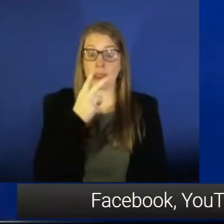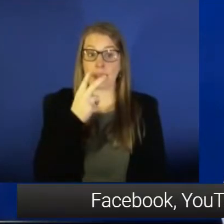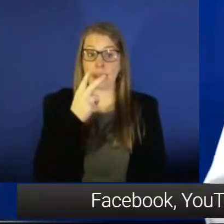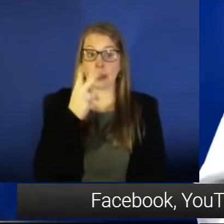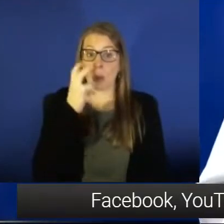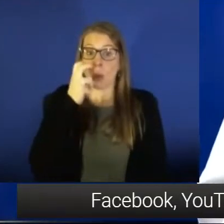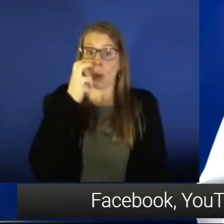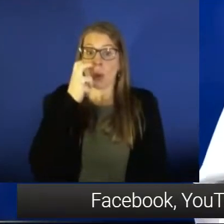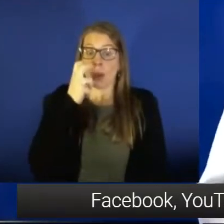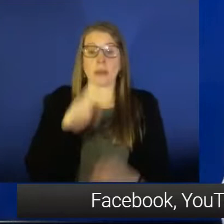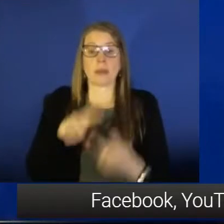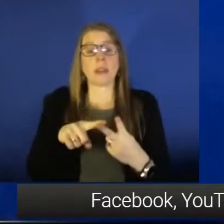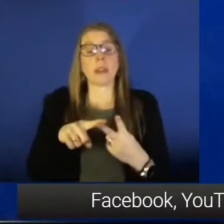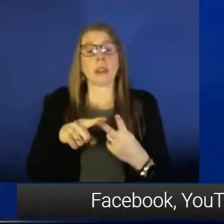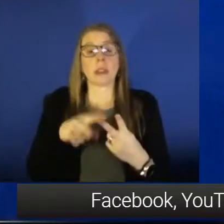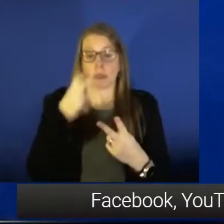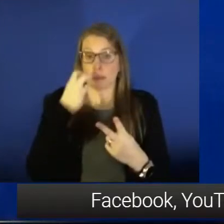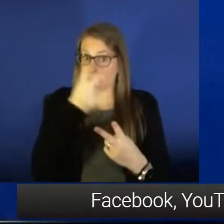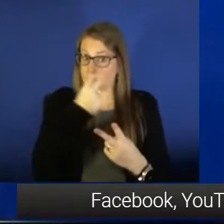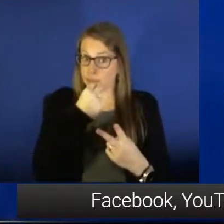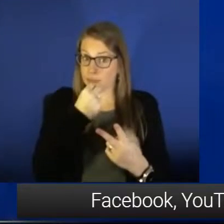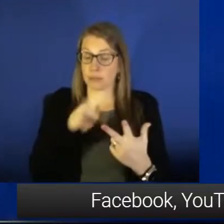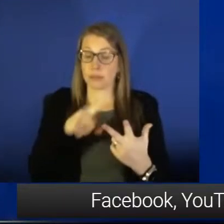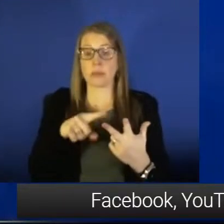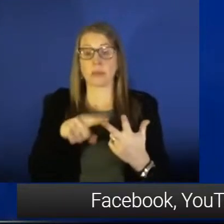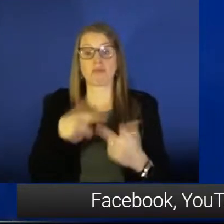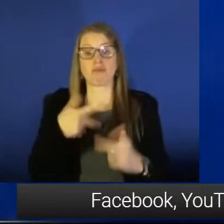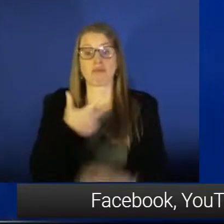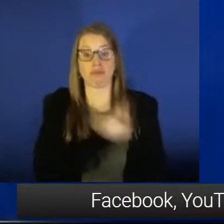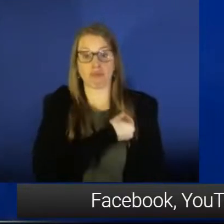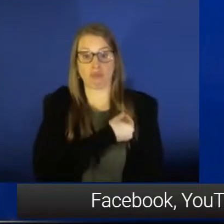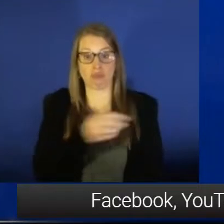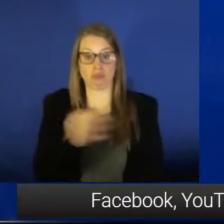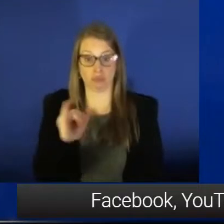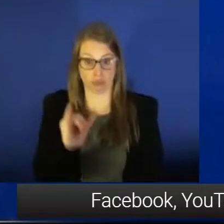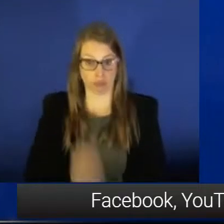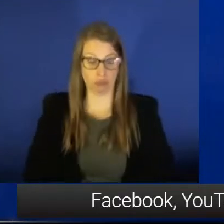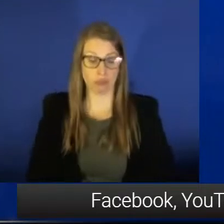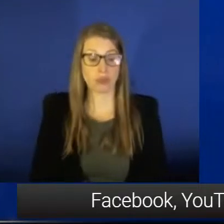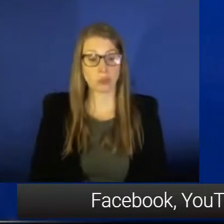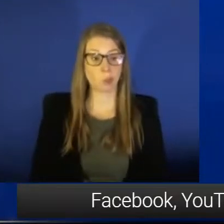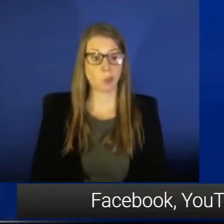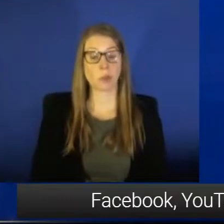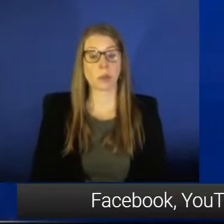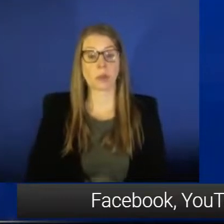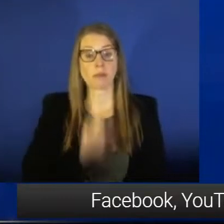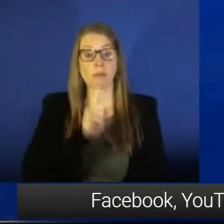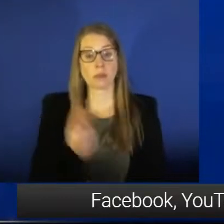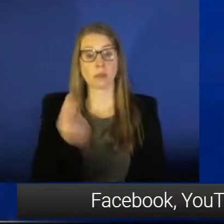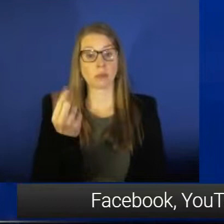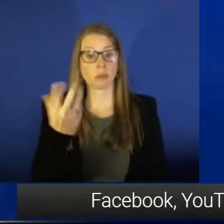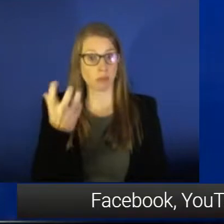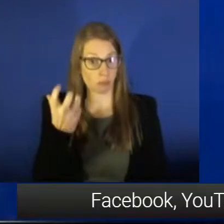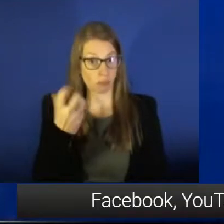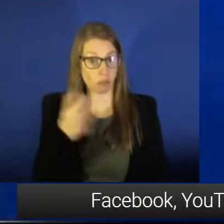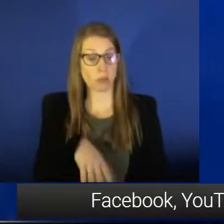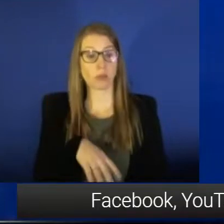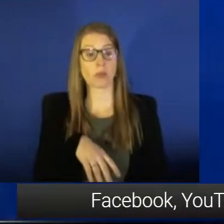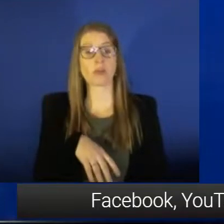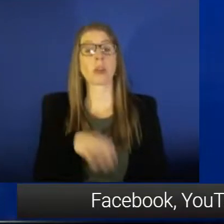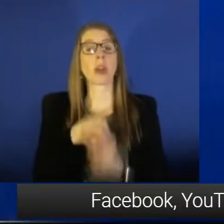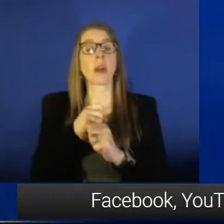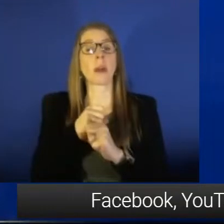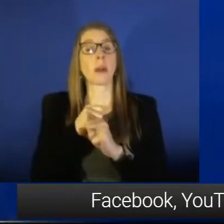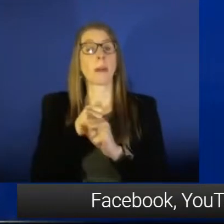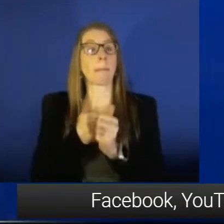there are even some injectable medications you can have. But what you really want to do is prevent that disease, which may make your airway mad,